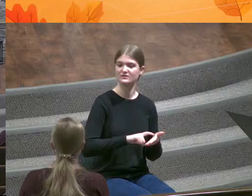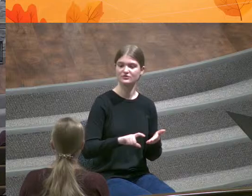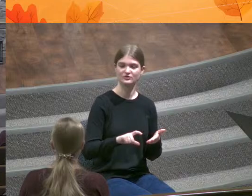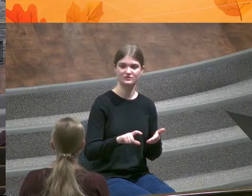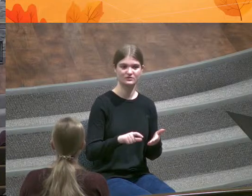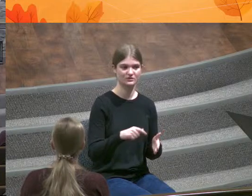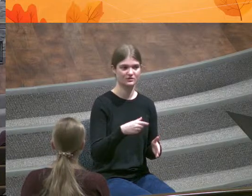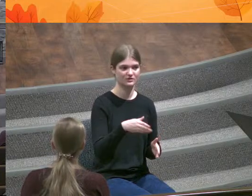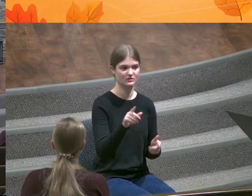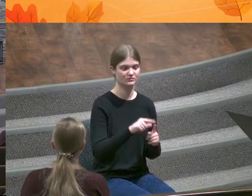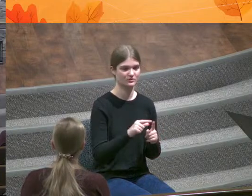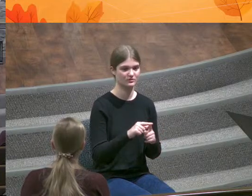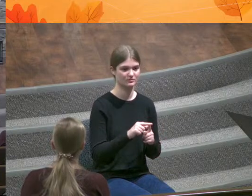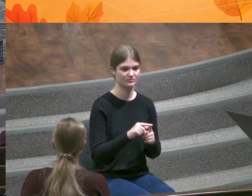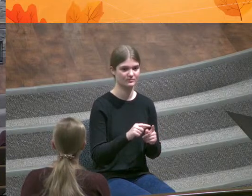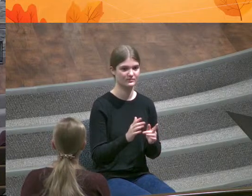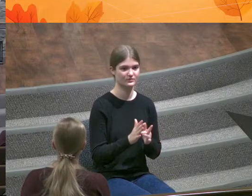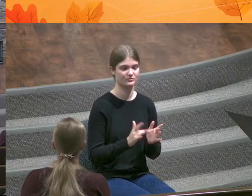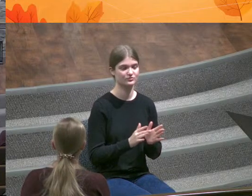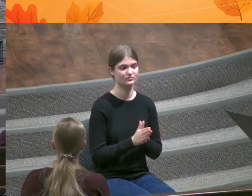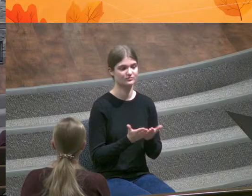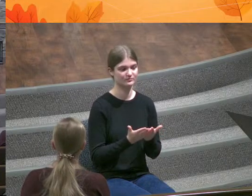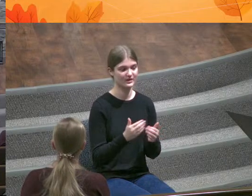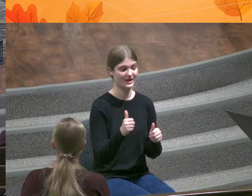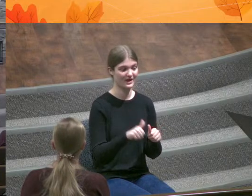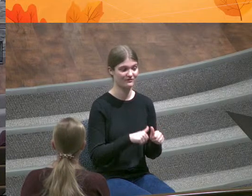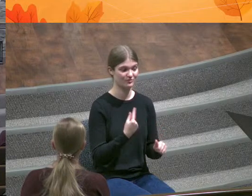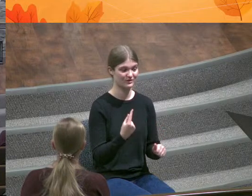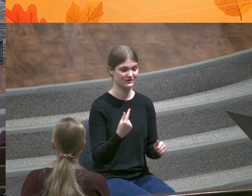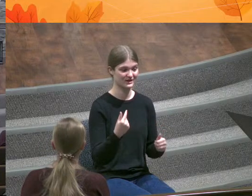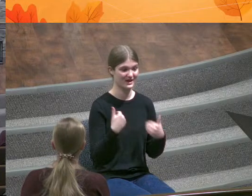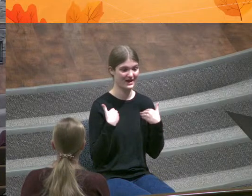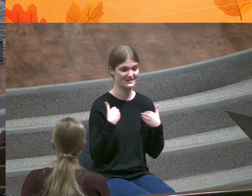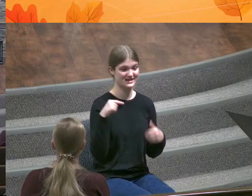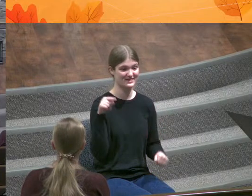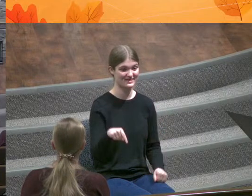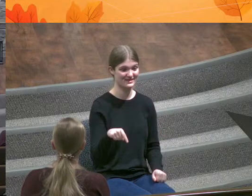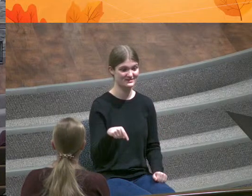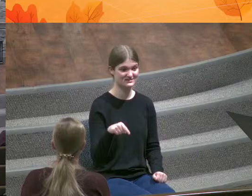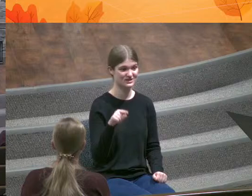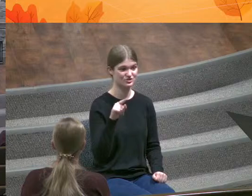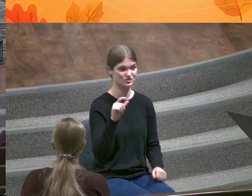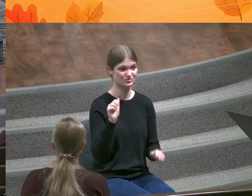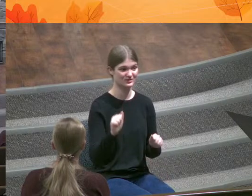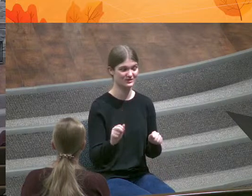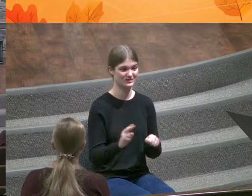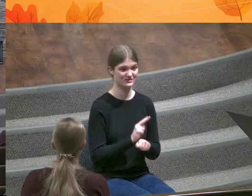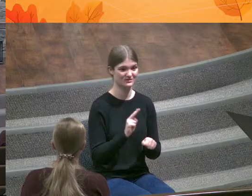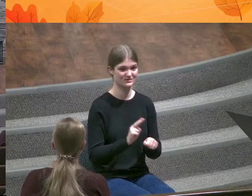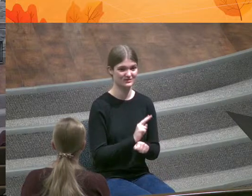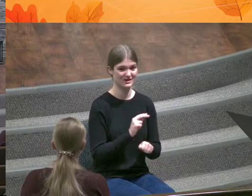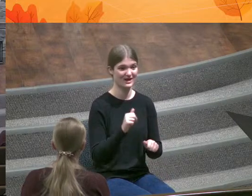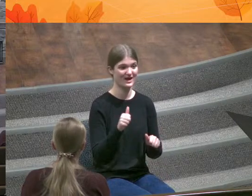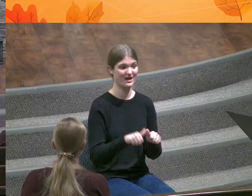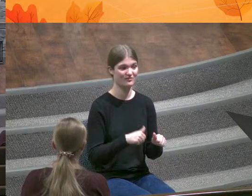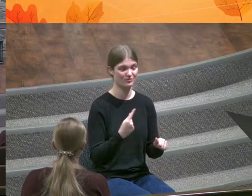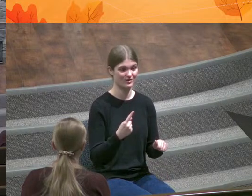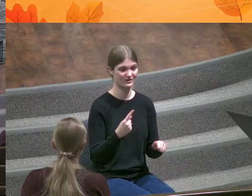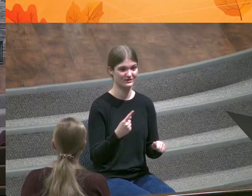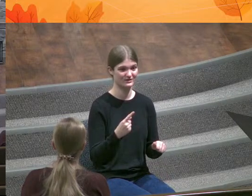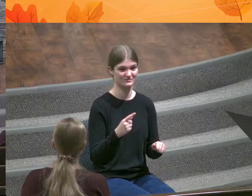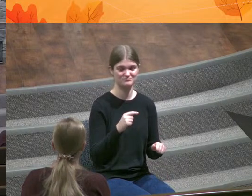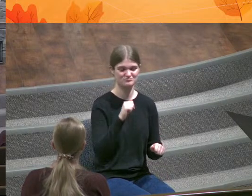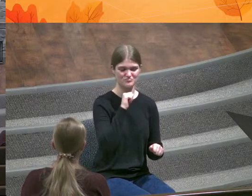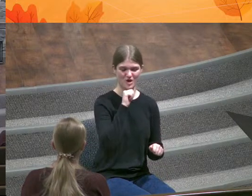Passages. God's Word. Scripture. Every one of you has this at your disposal. Every one of you. Not just